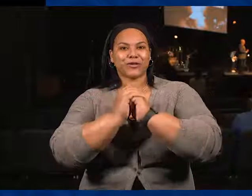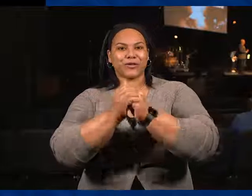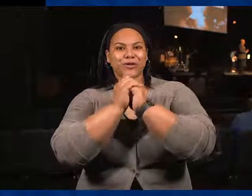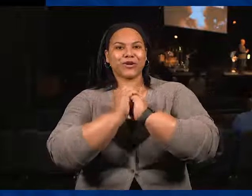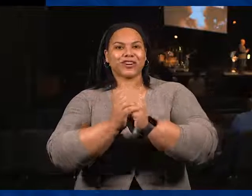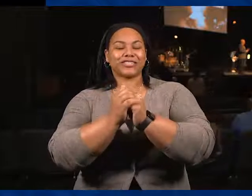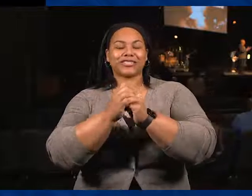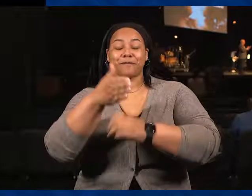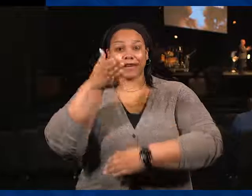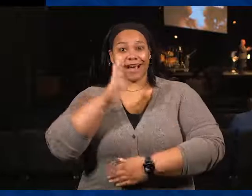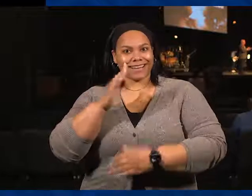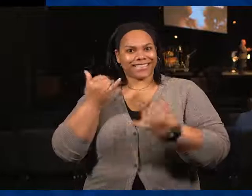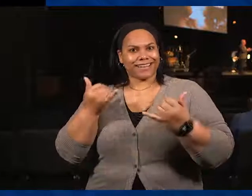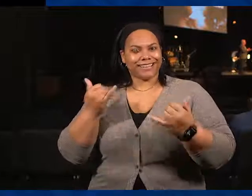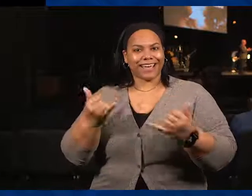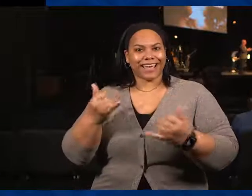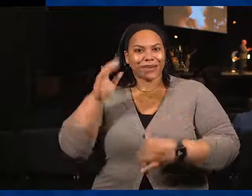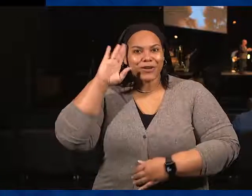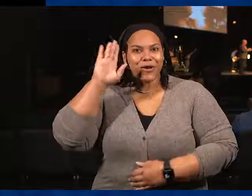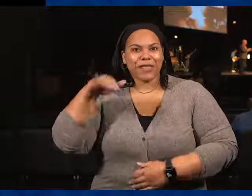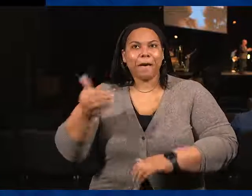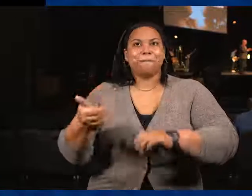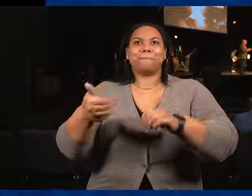got baptisms.